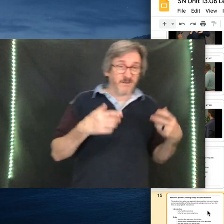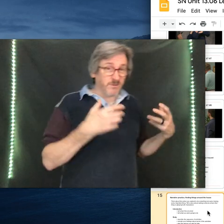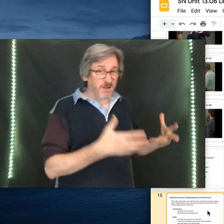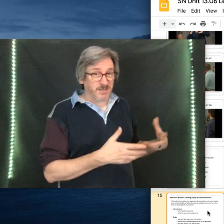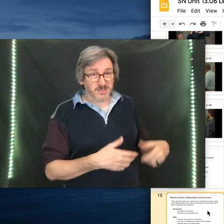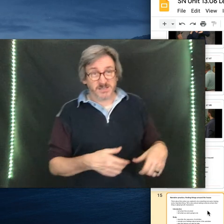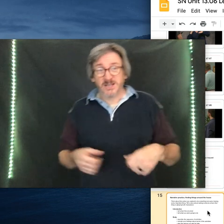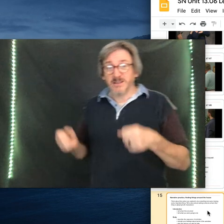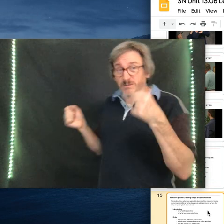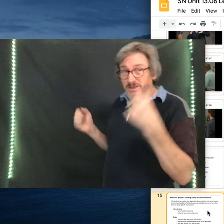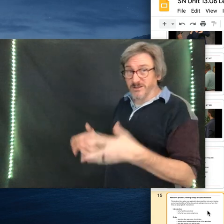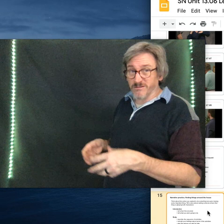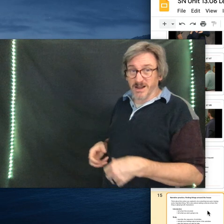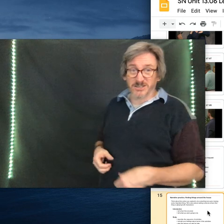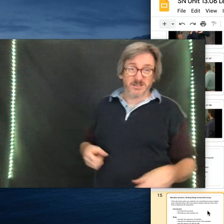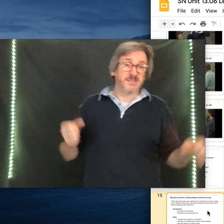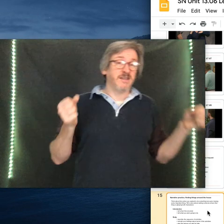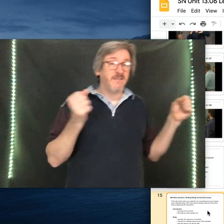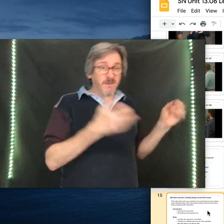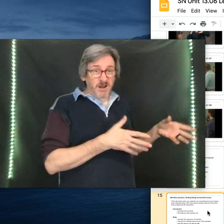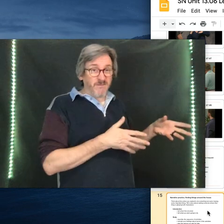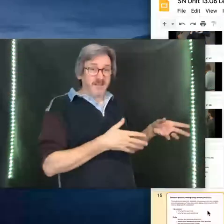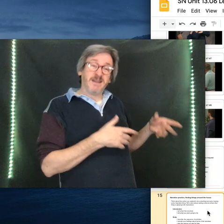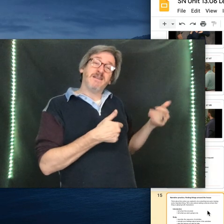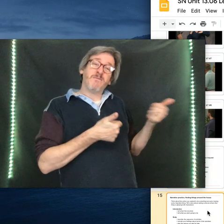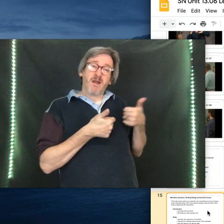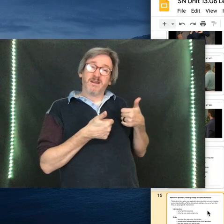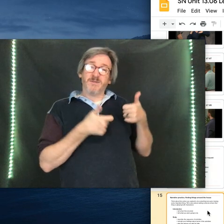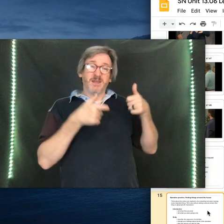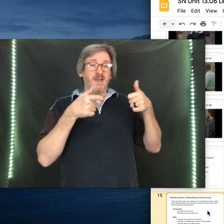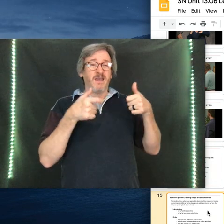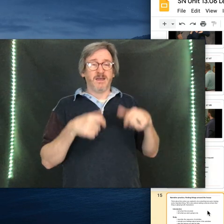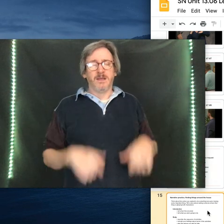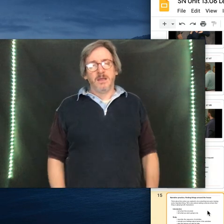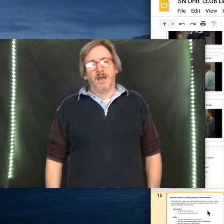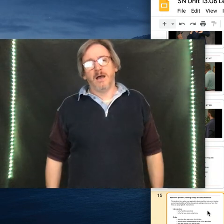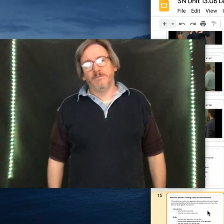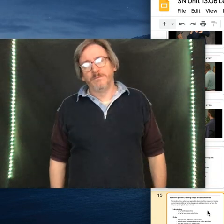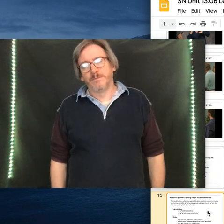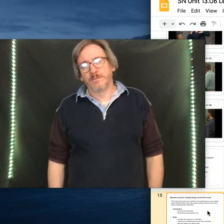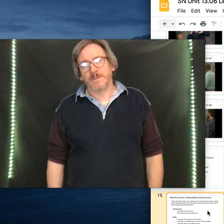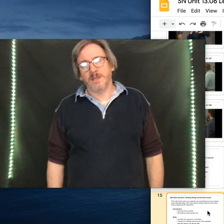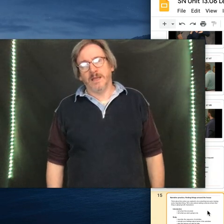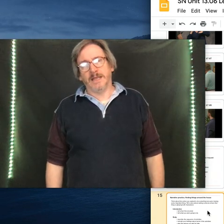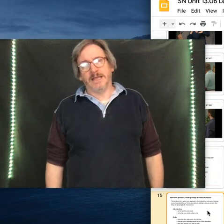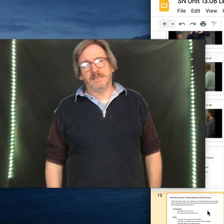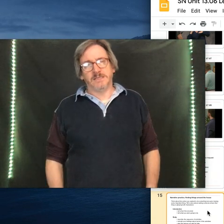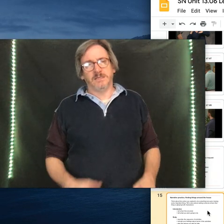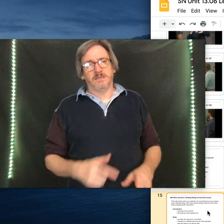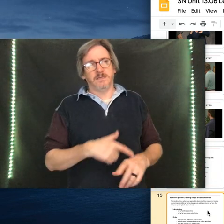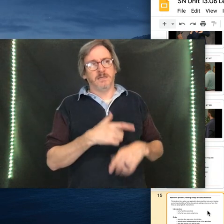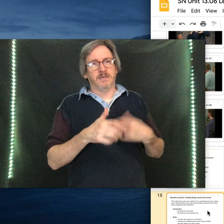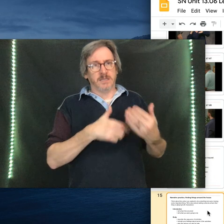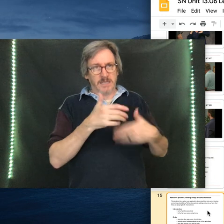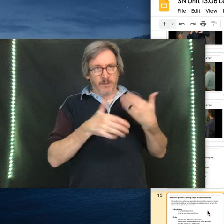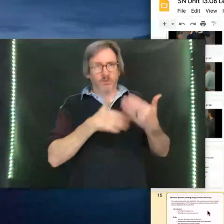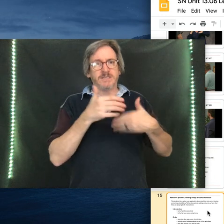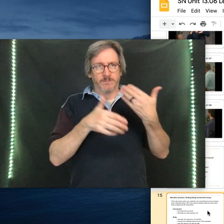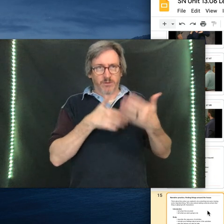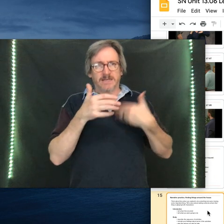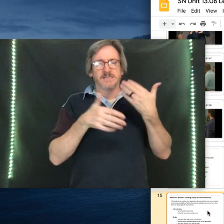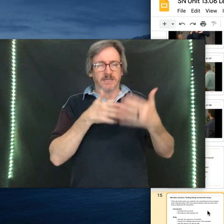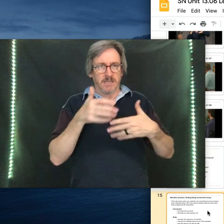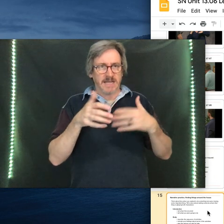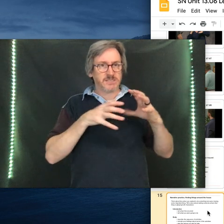it? I gave them directions. They repeated the directions, and then they went off and did it. And they brought it to me. Yay! Um, it's it would